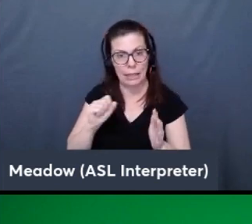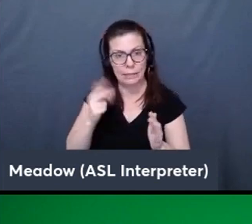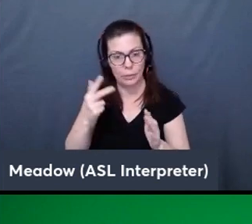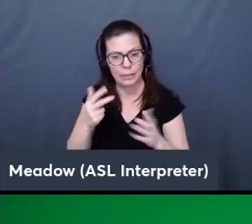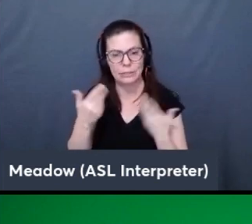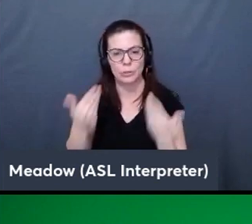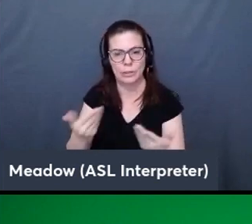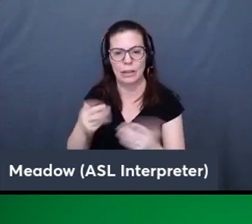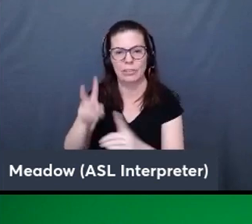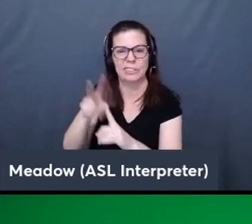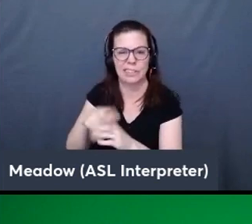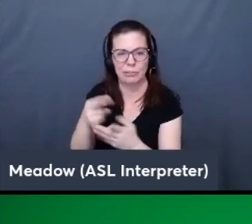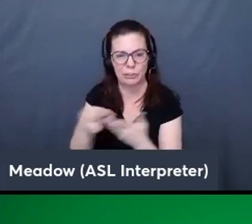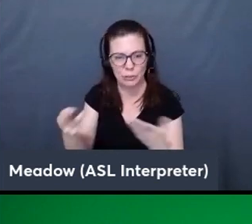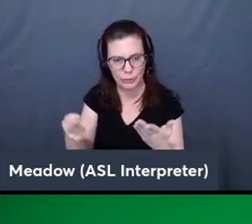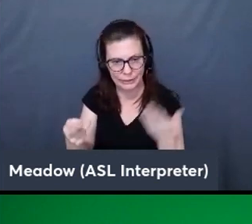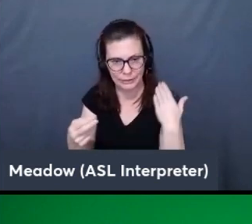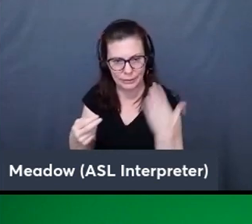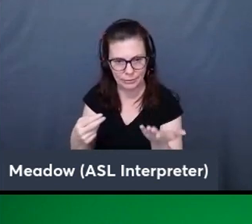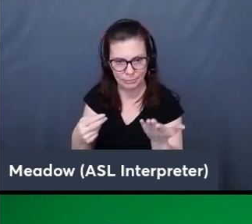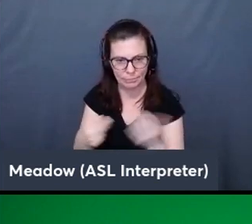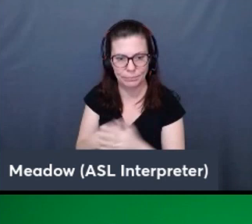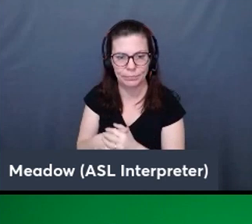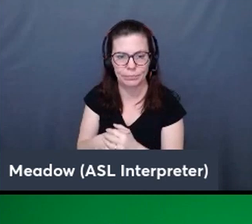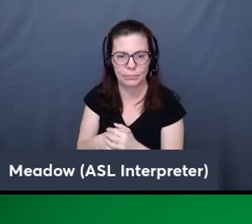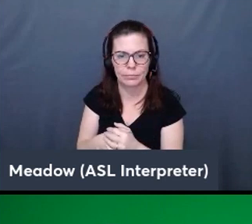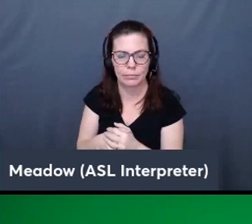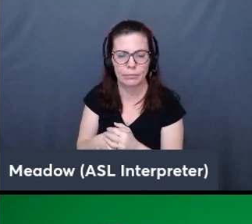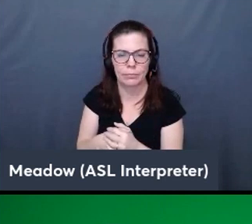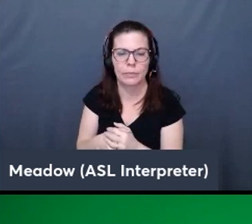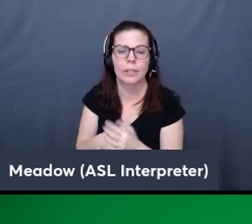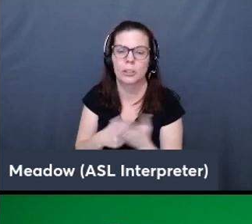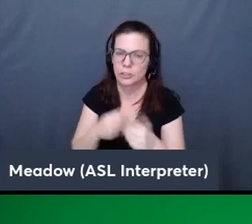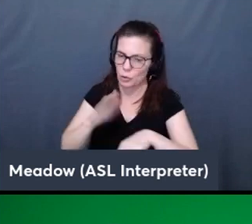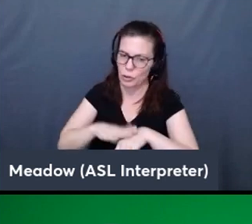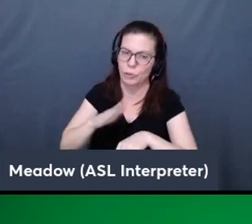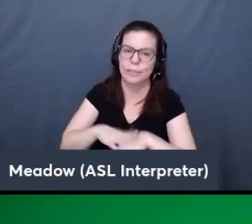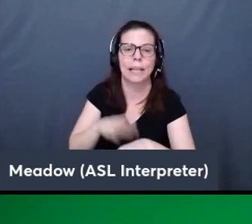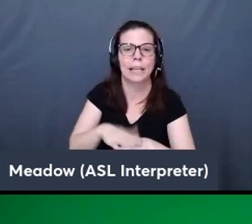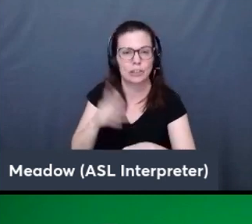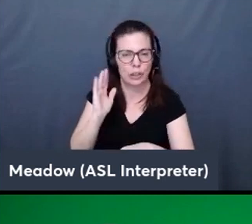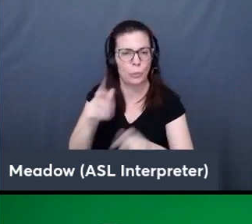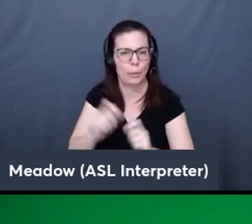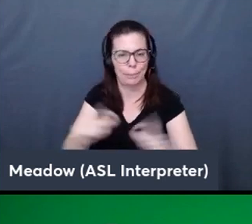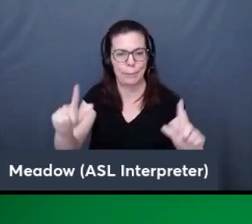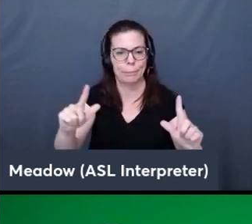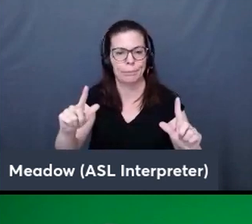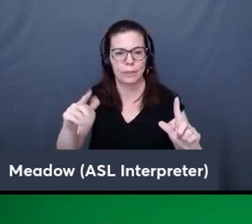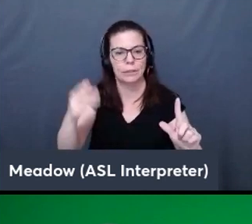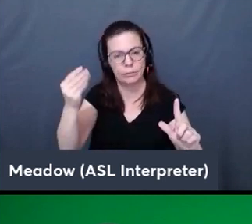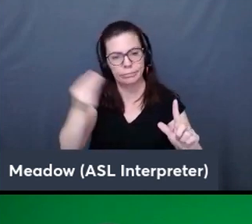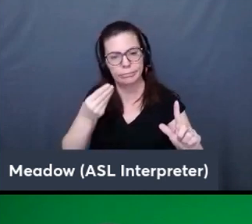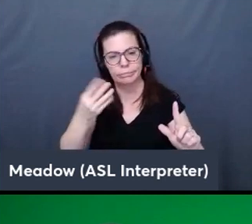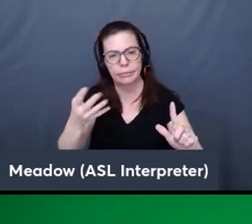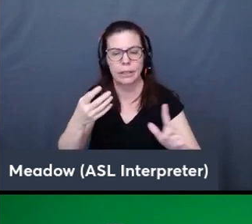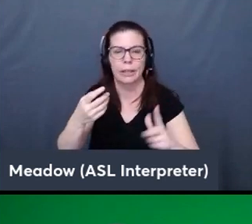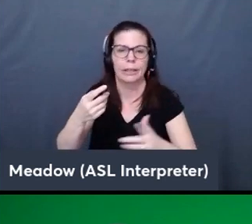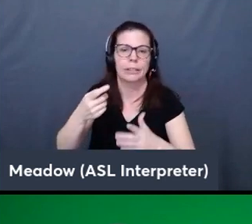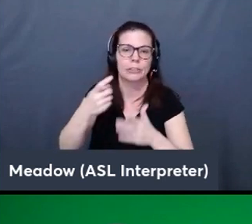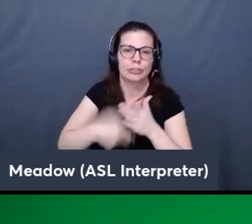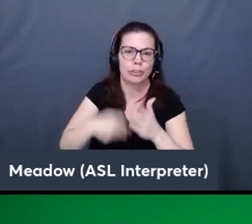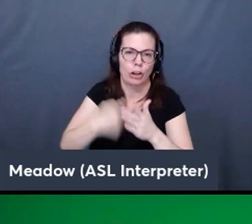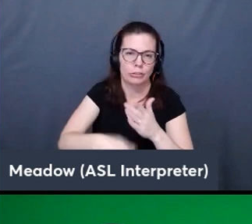on Assign Resources. And then I'll get a notification saying that you will be charged for assigning